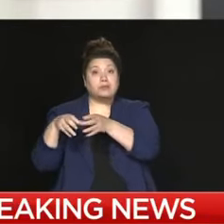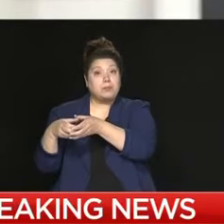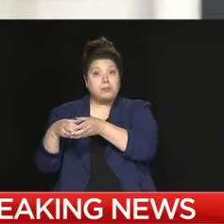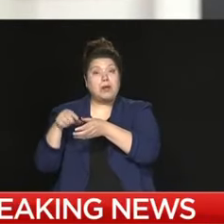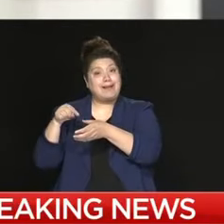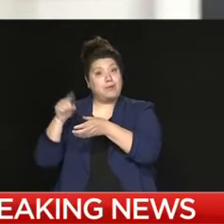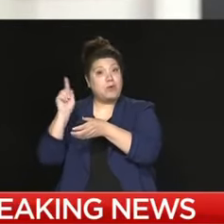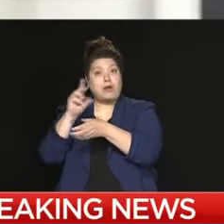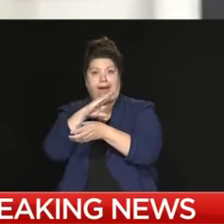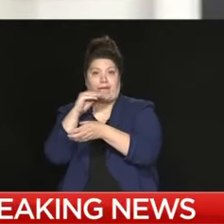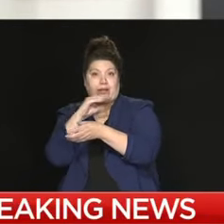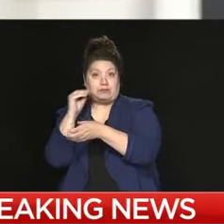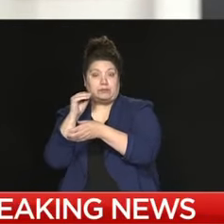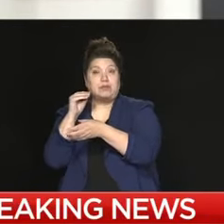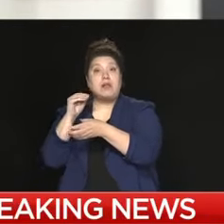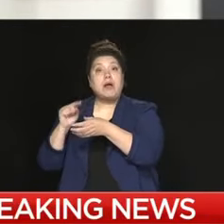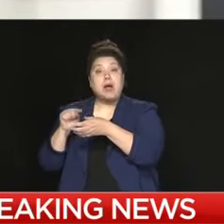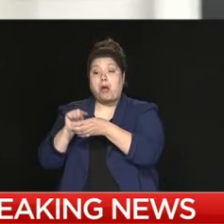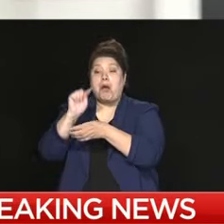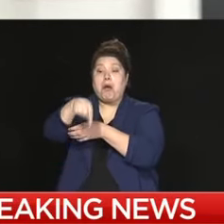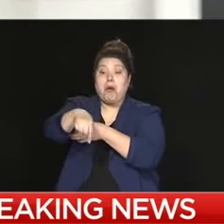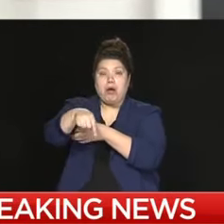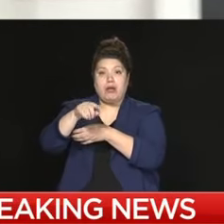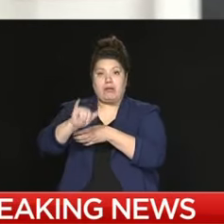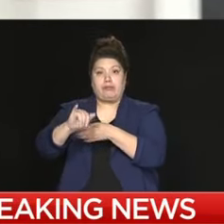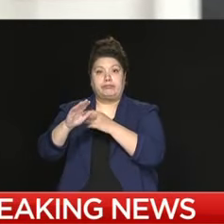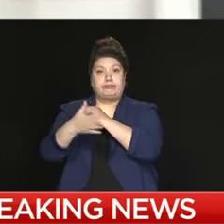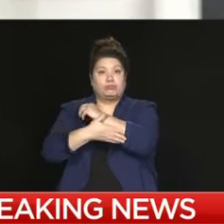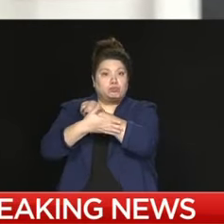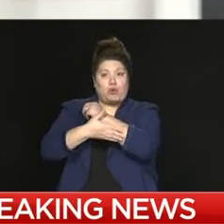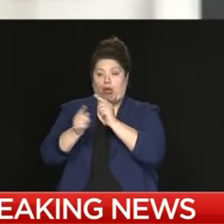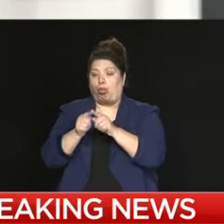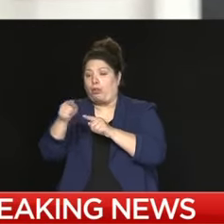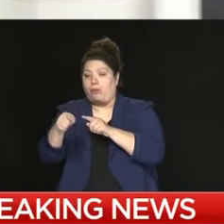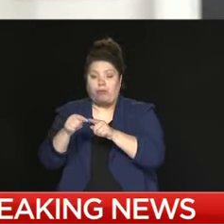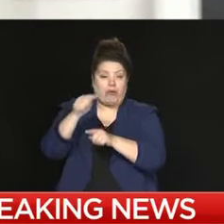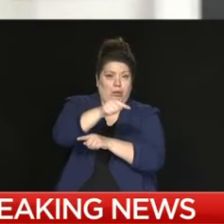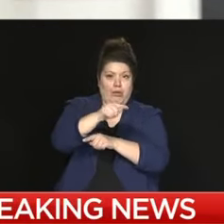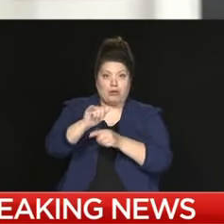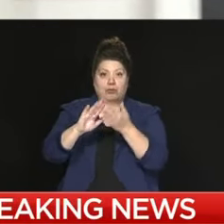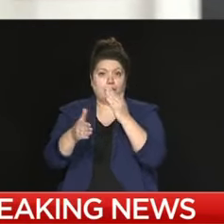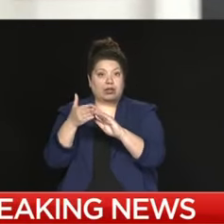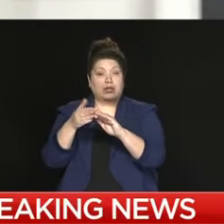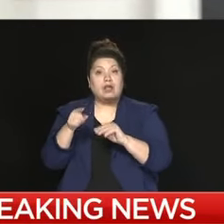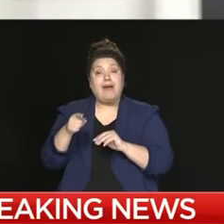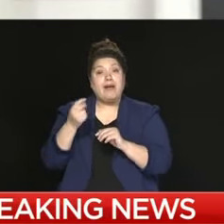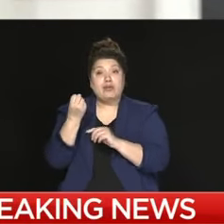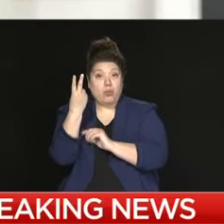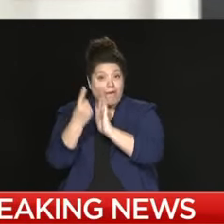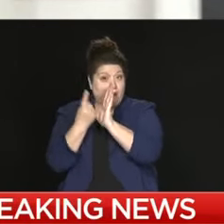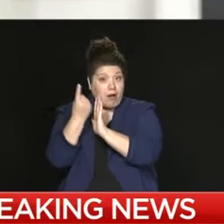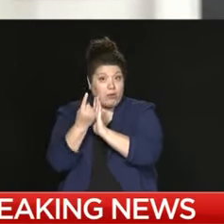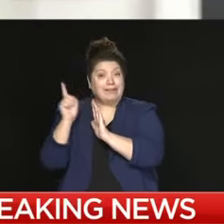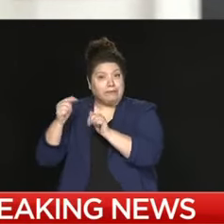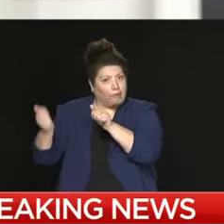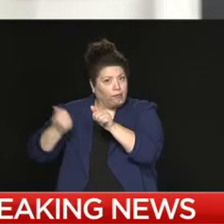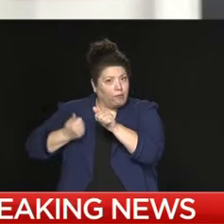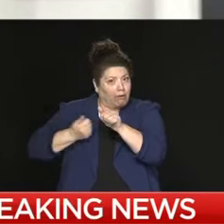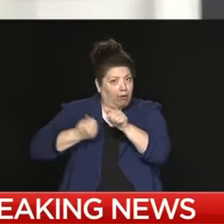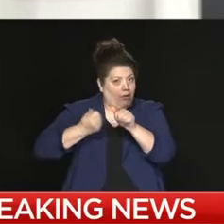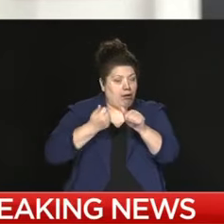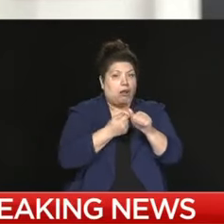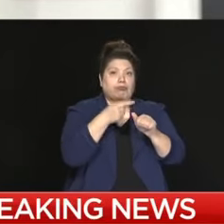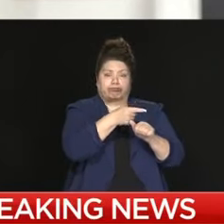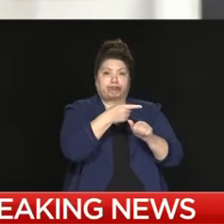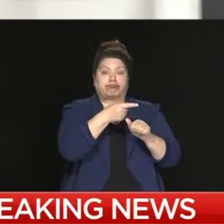Halifax and the shootings took place in rural communities across the province. It took over 12 hours to apprehend the shooter, and the RCMP